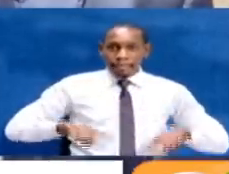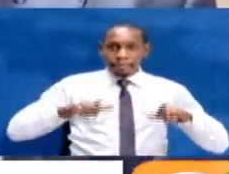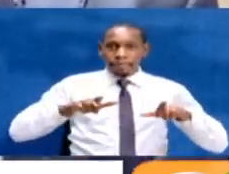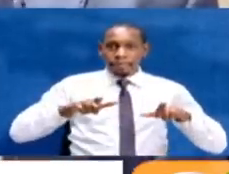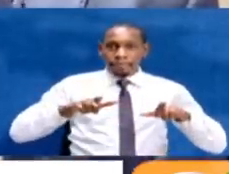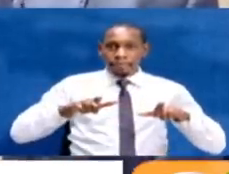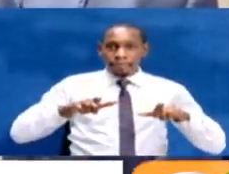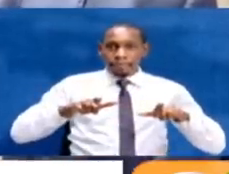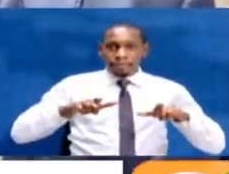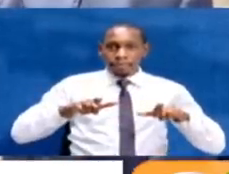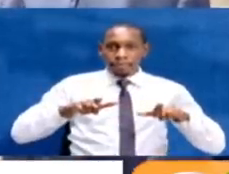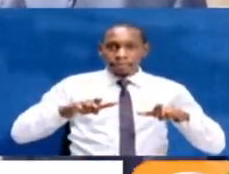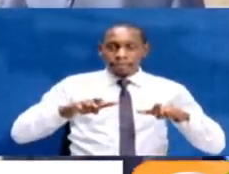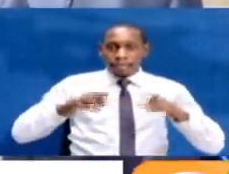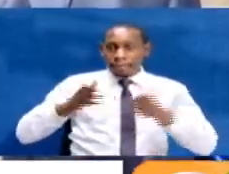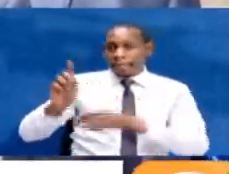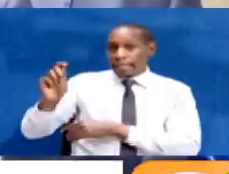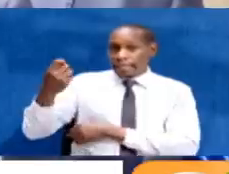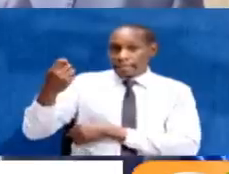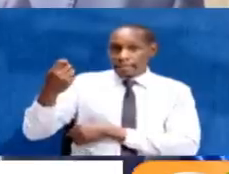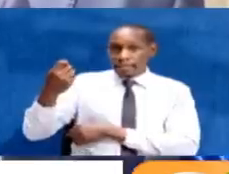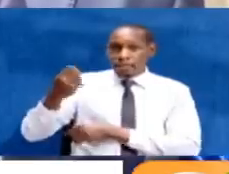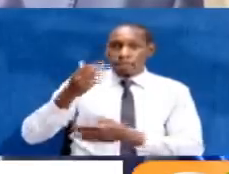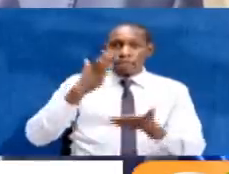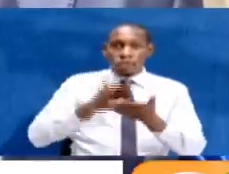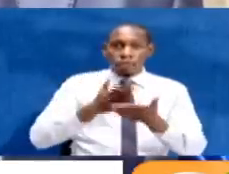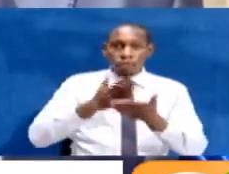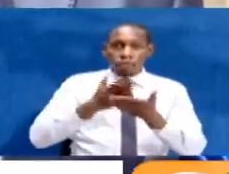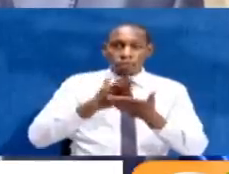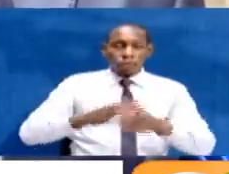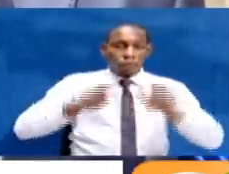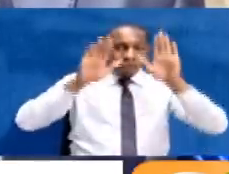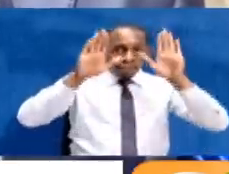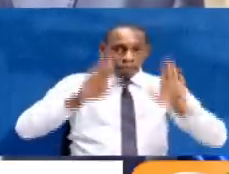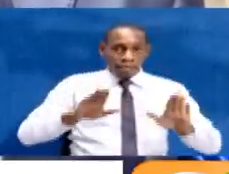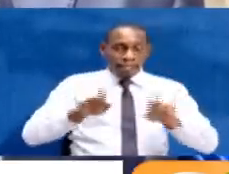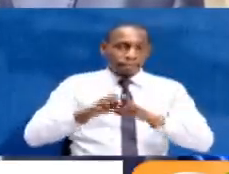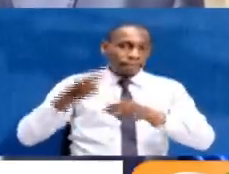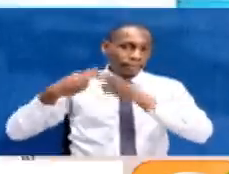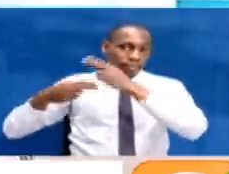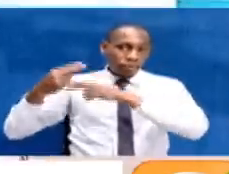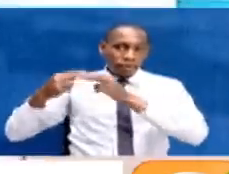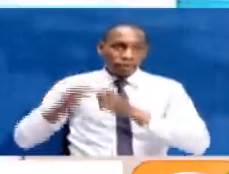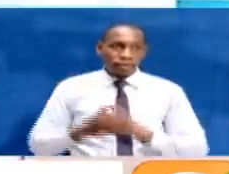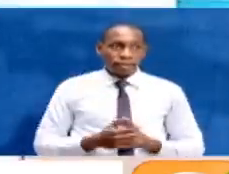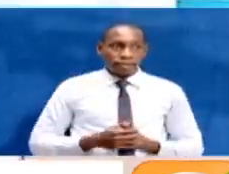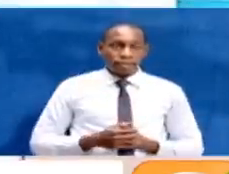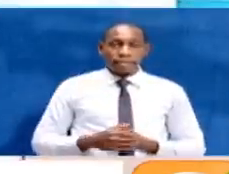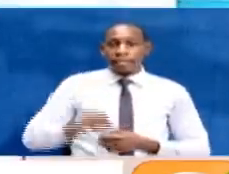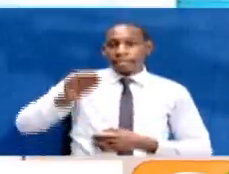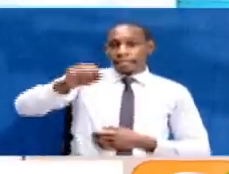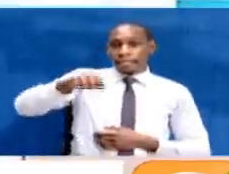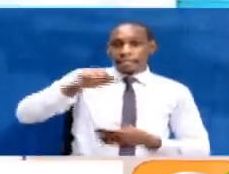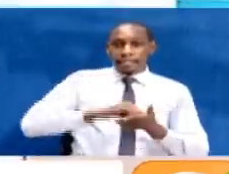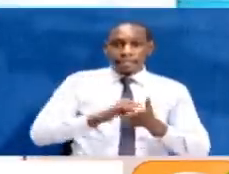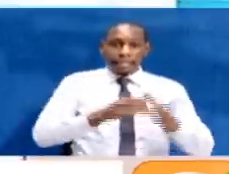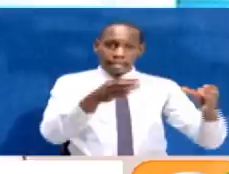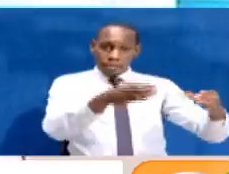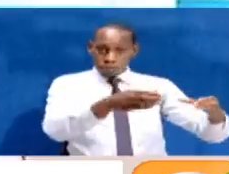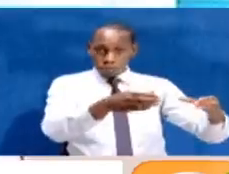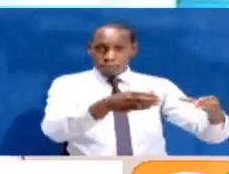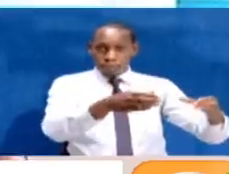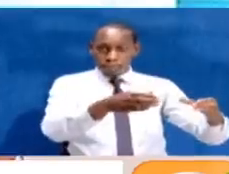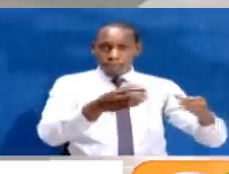we'll live in the annals of the history of this country as truly momentous and historic. Yes, that gang